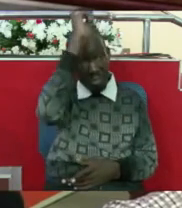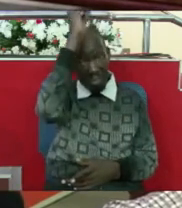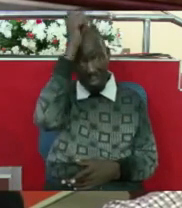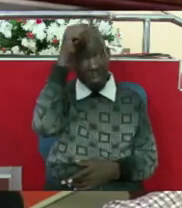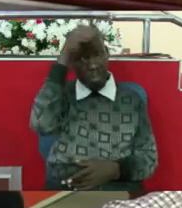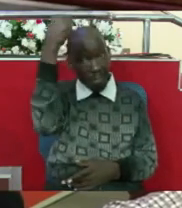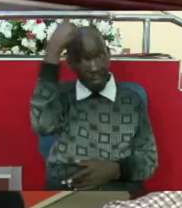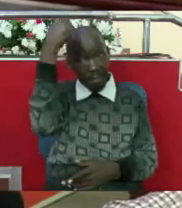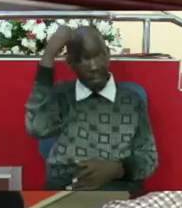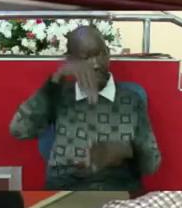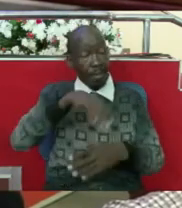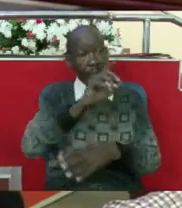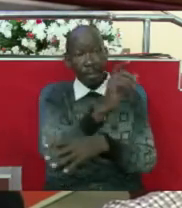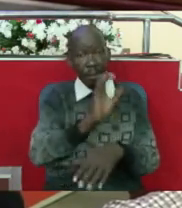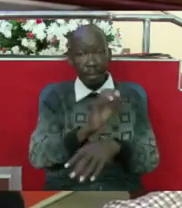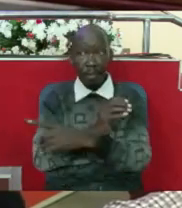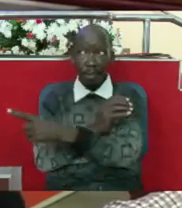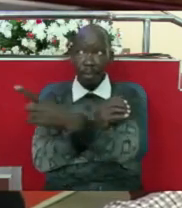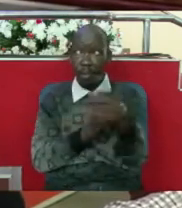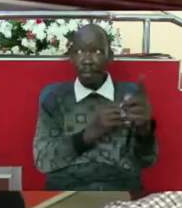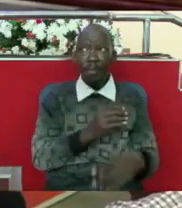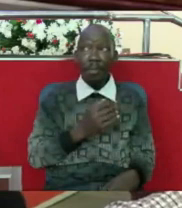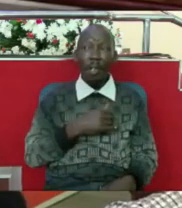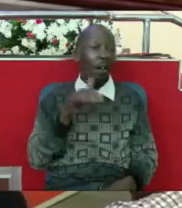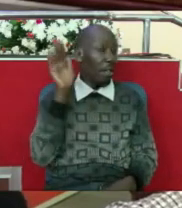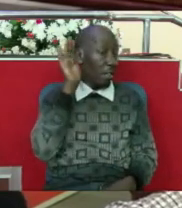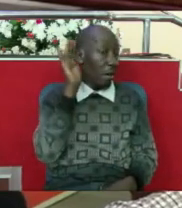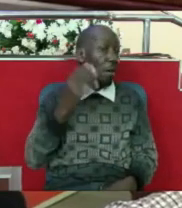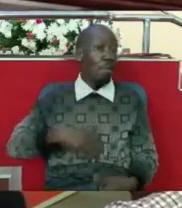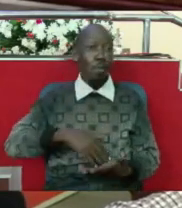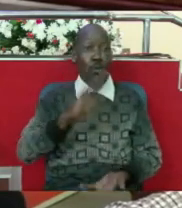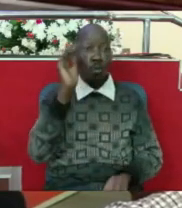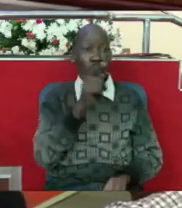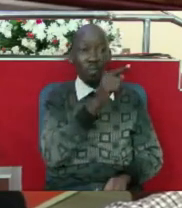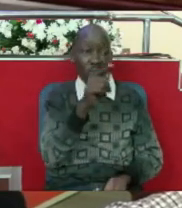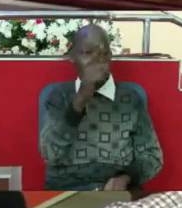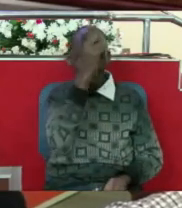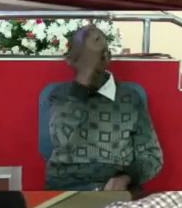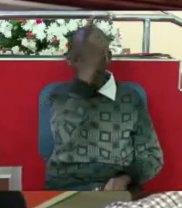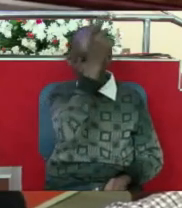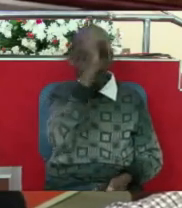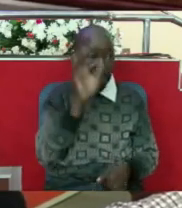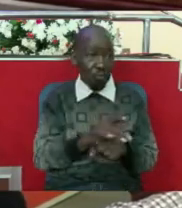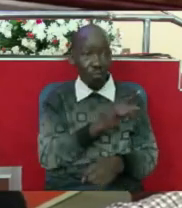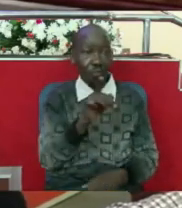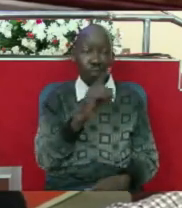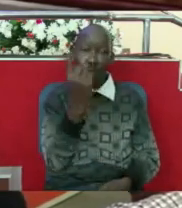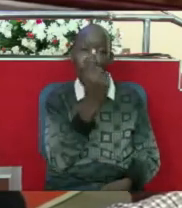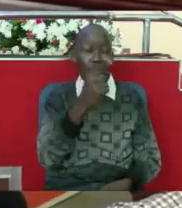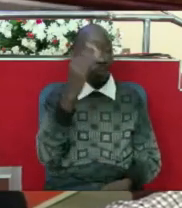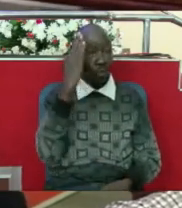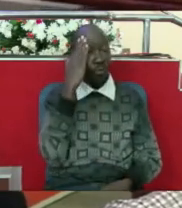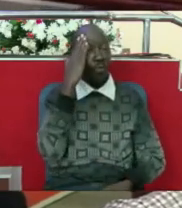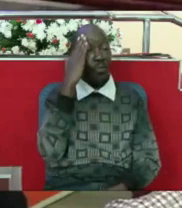I can hear them all. If you only knew.